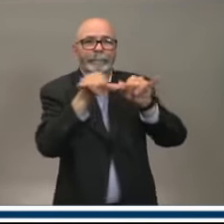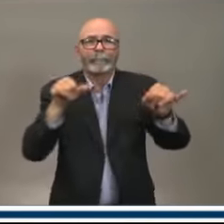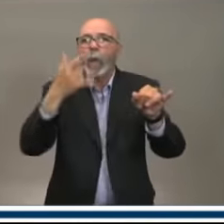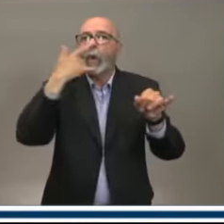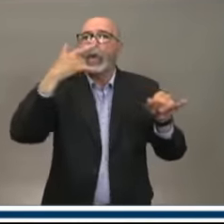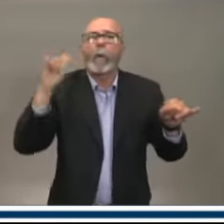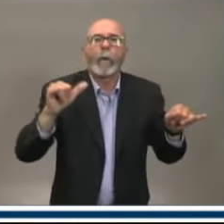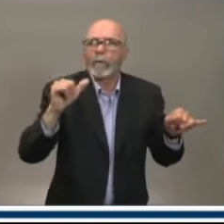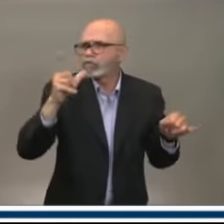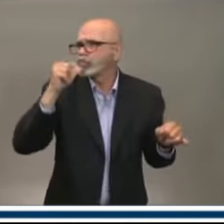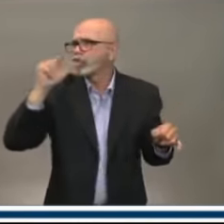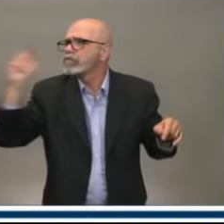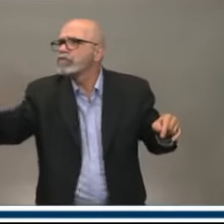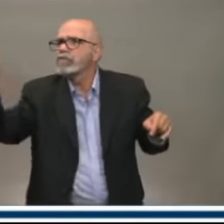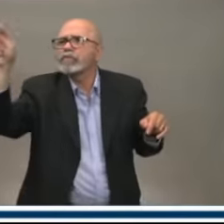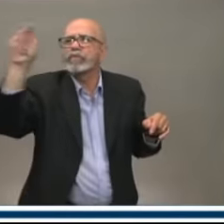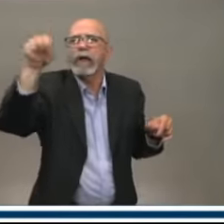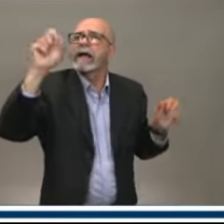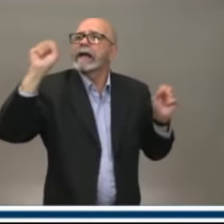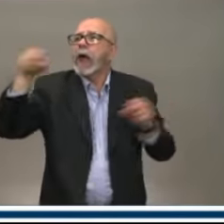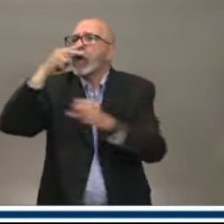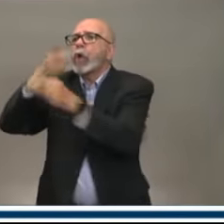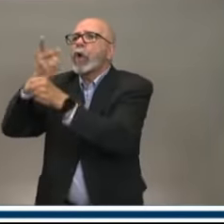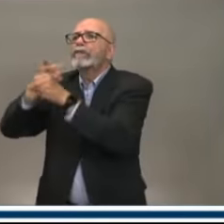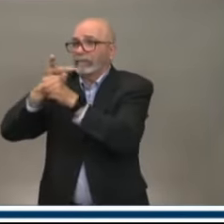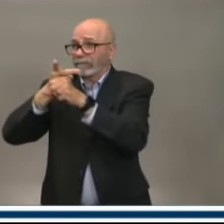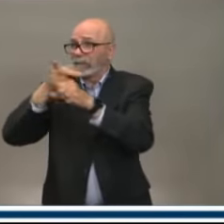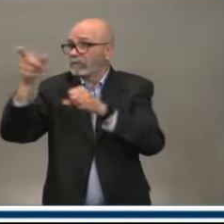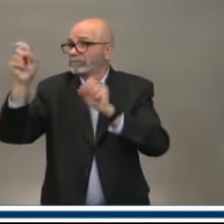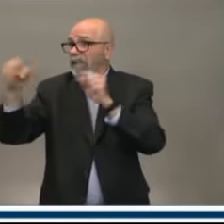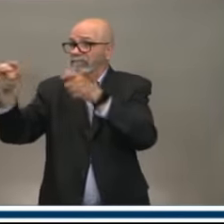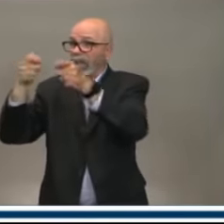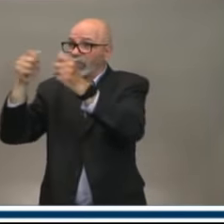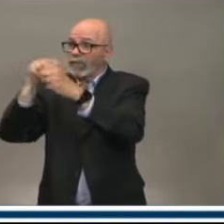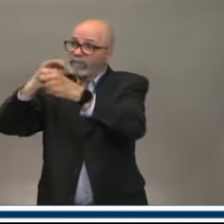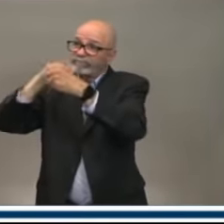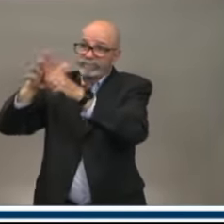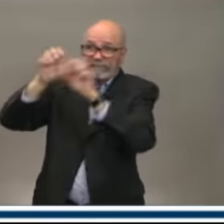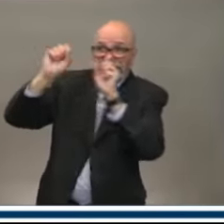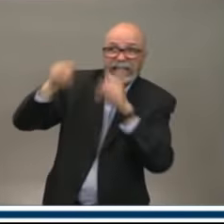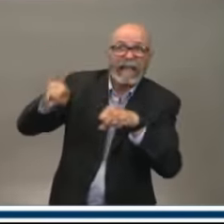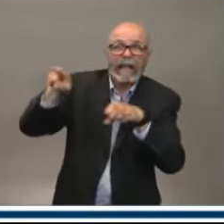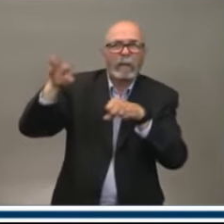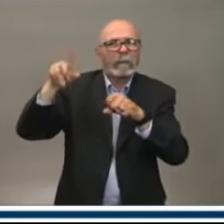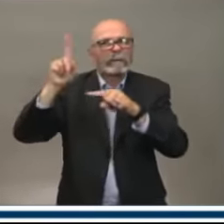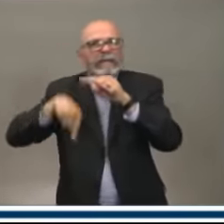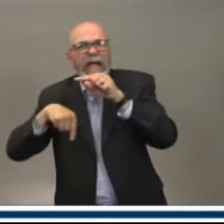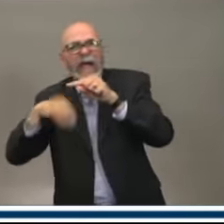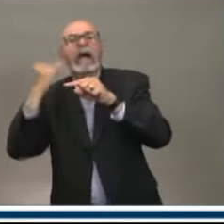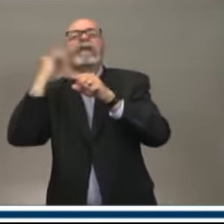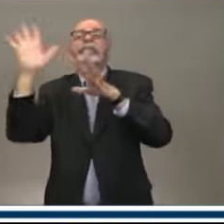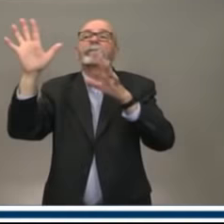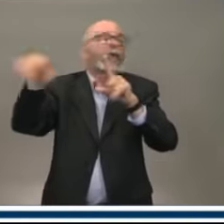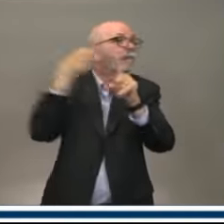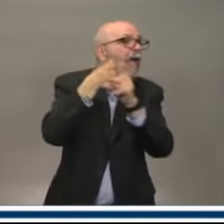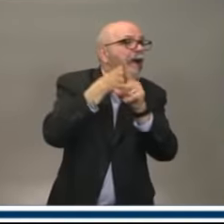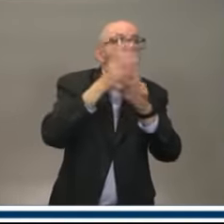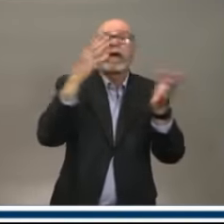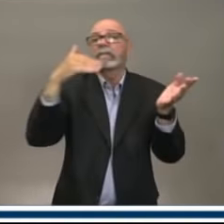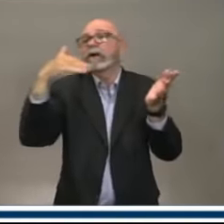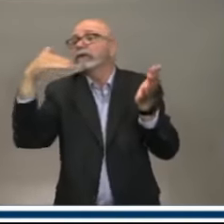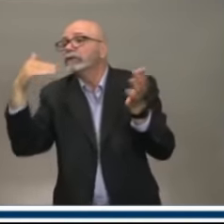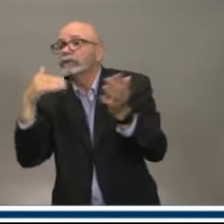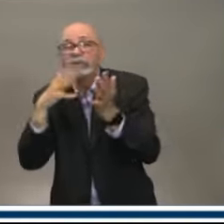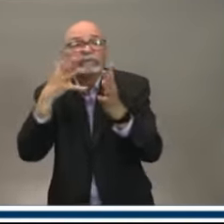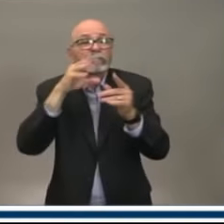of balance between COVID-19 and other impacts? So the things that we're working on in